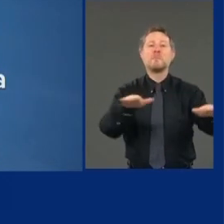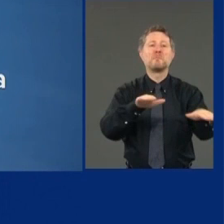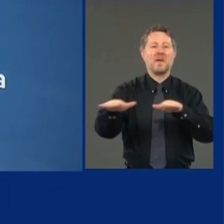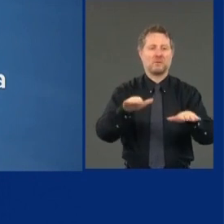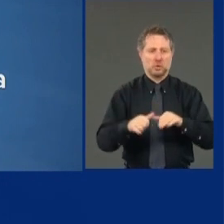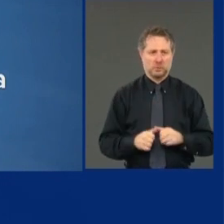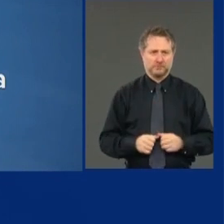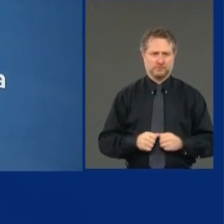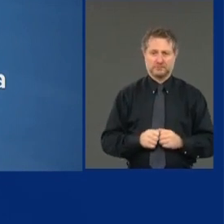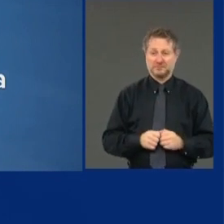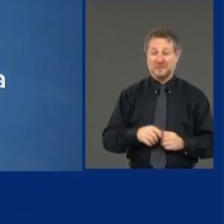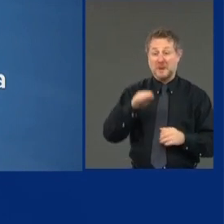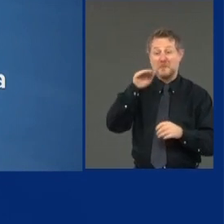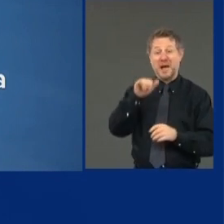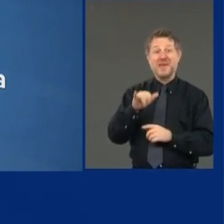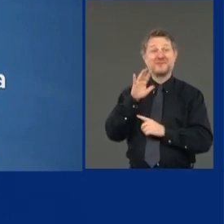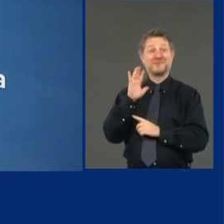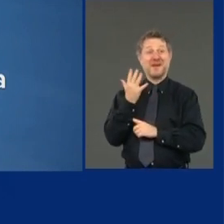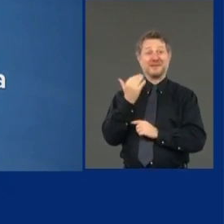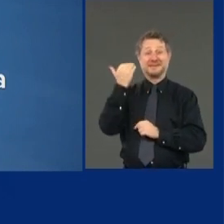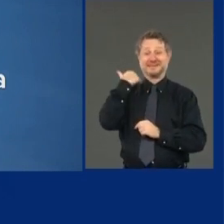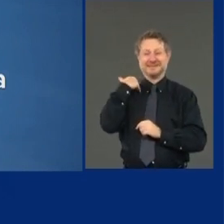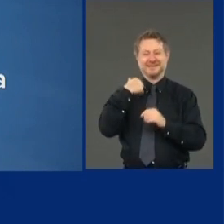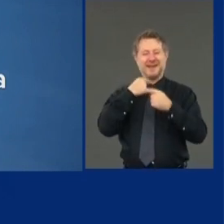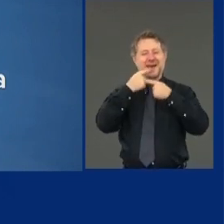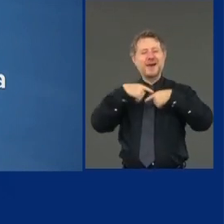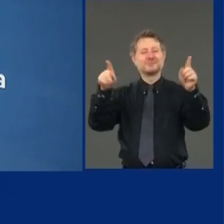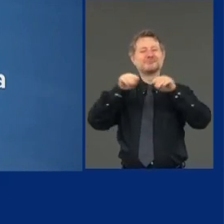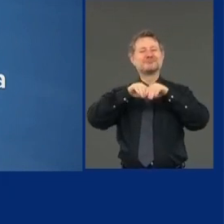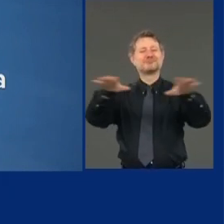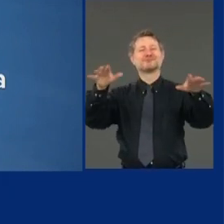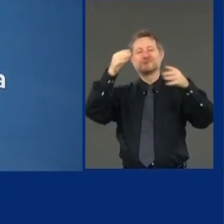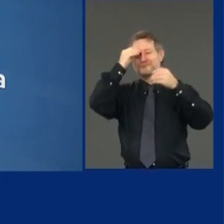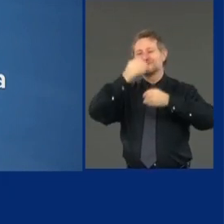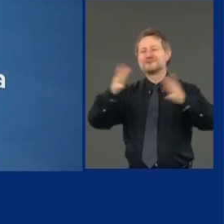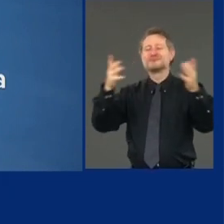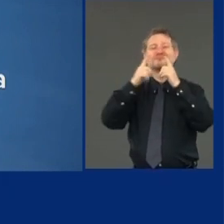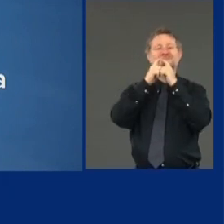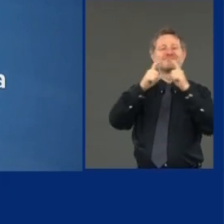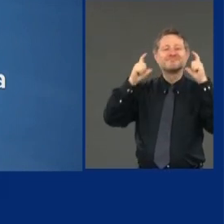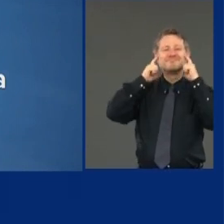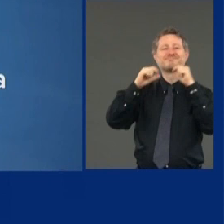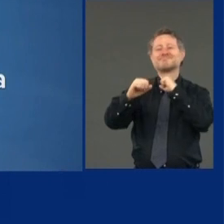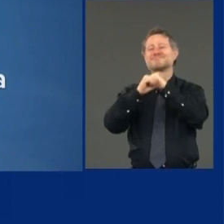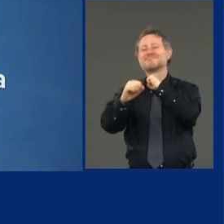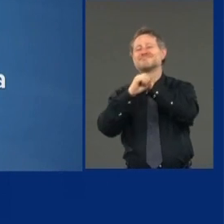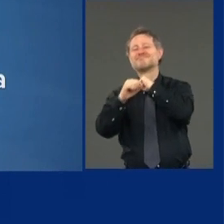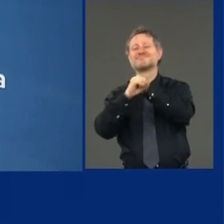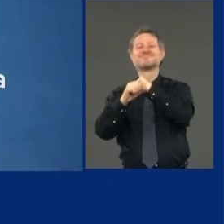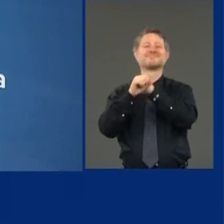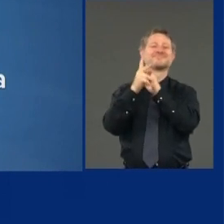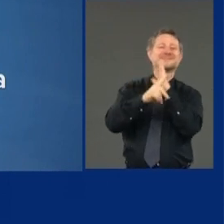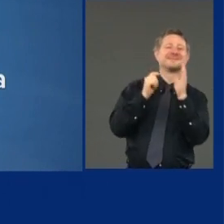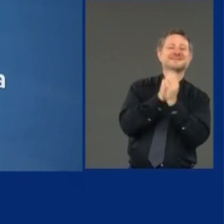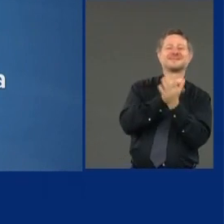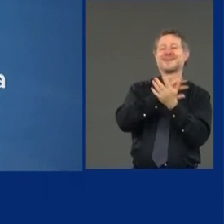May 5th, we announced a Wear a Mask in Public campaign, and